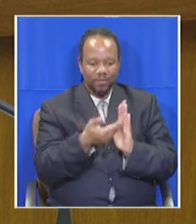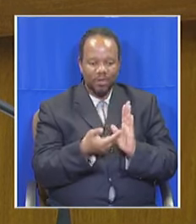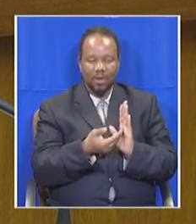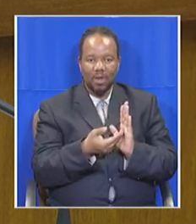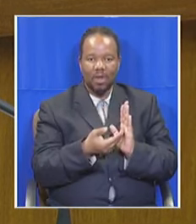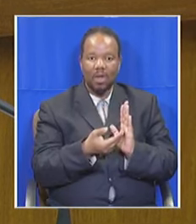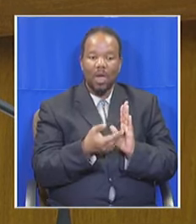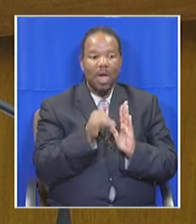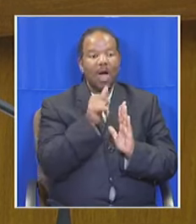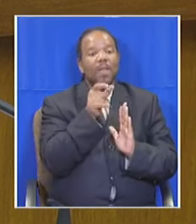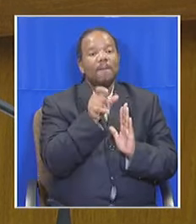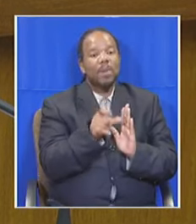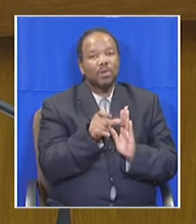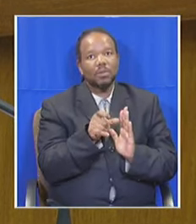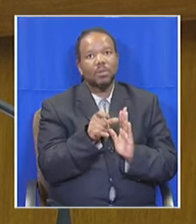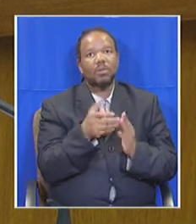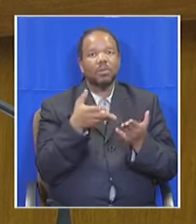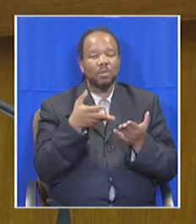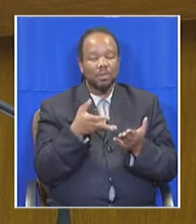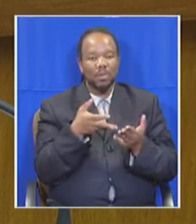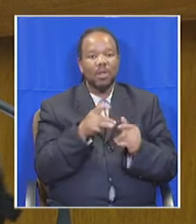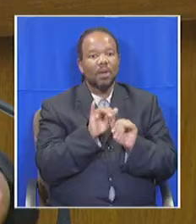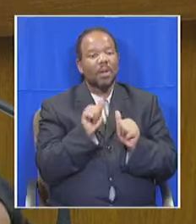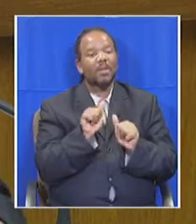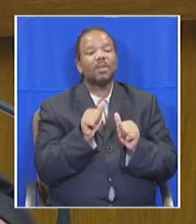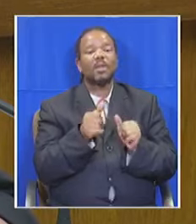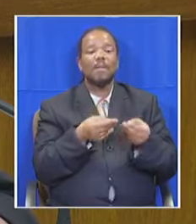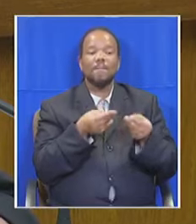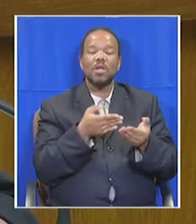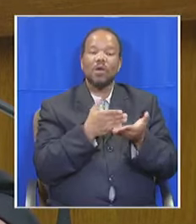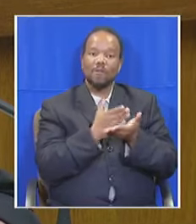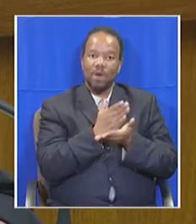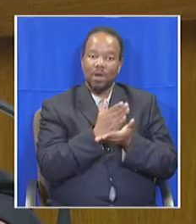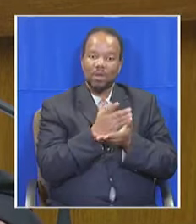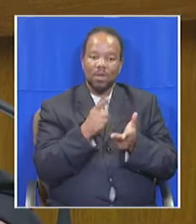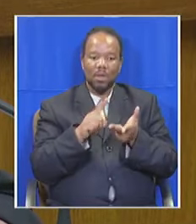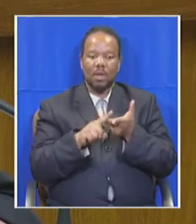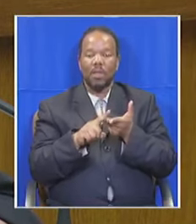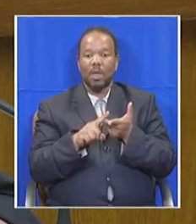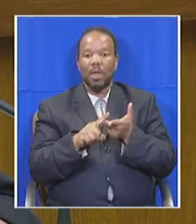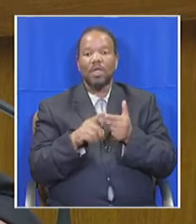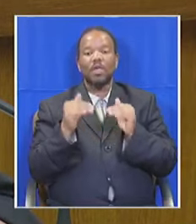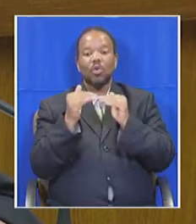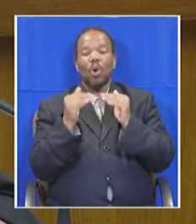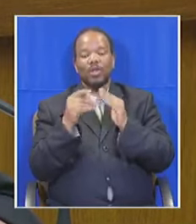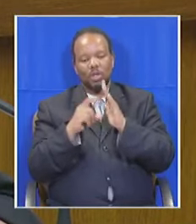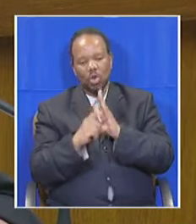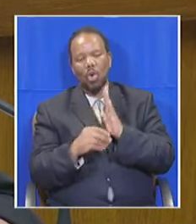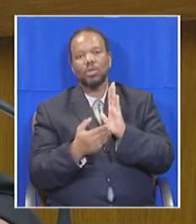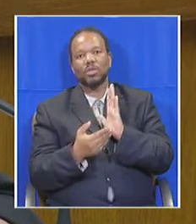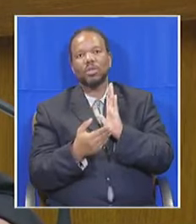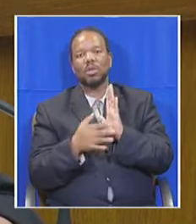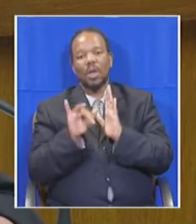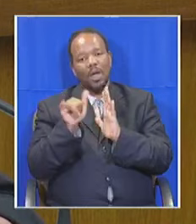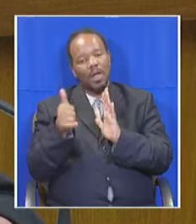party. Measured against the ethos of the Bill of Rights, specifically the Equality Clause, as well as the constitutional duty placed upon the